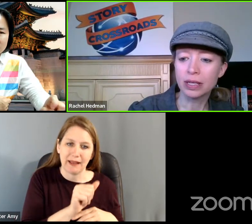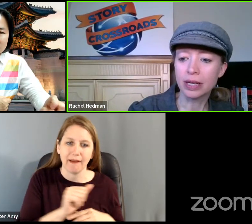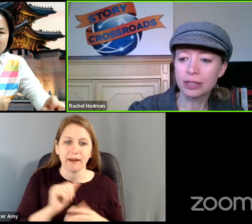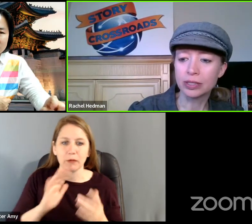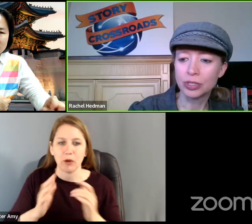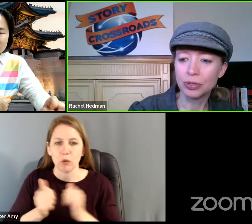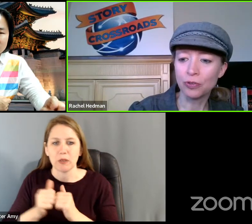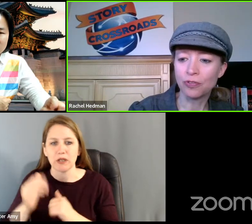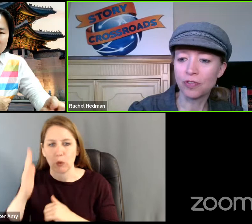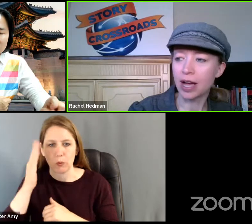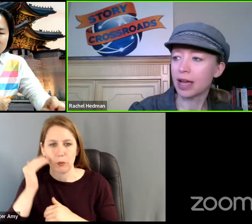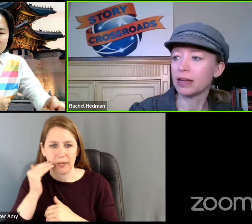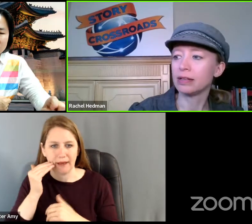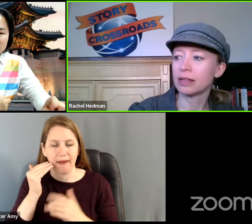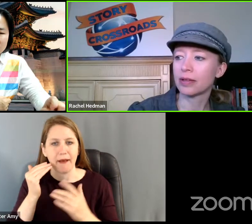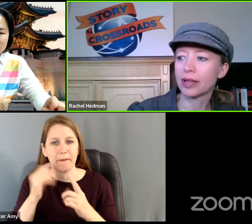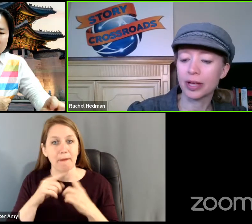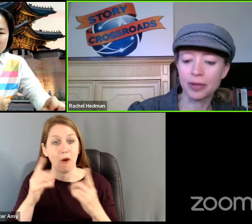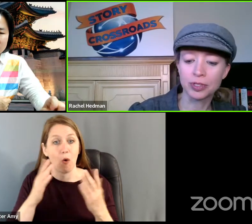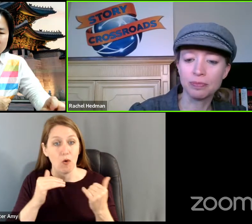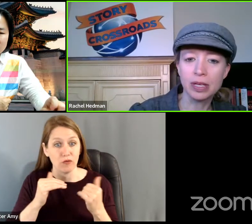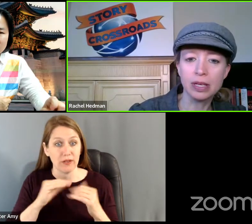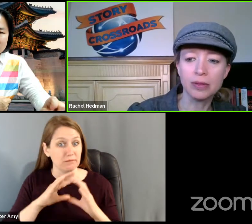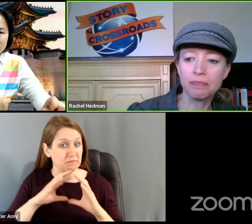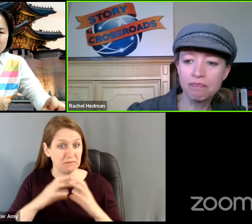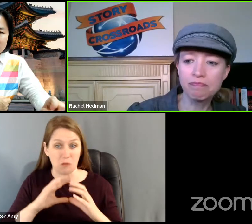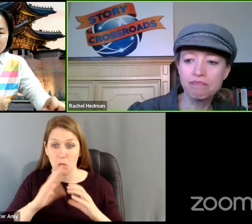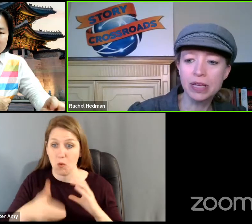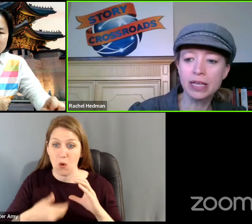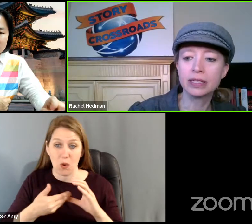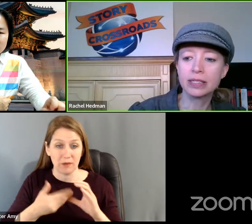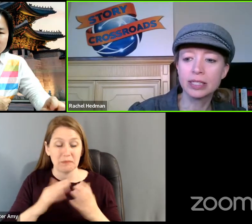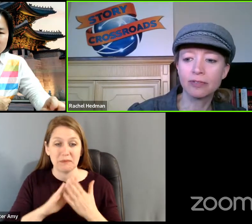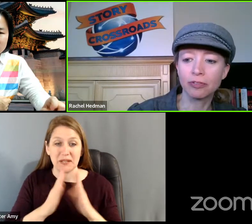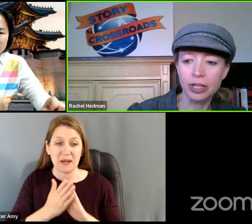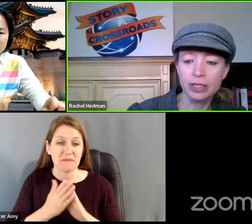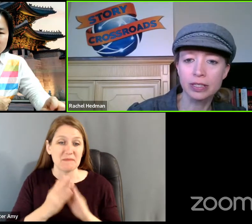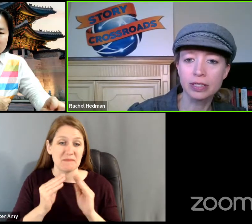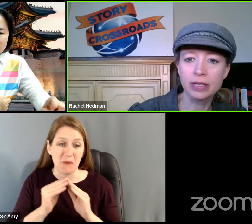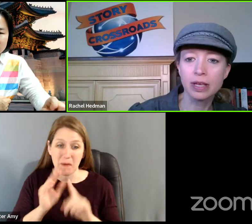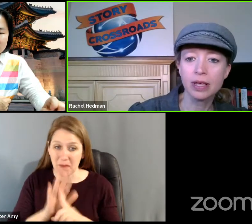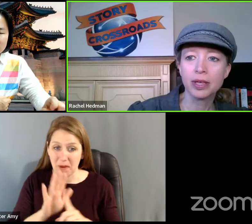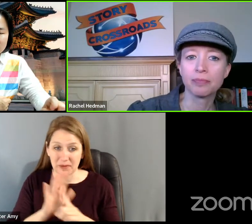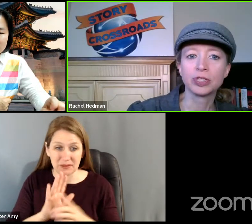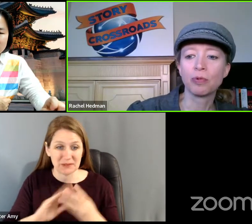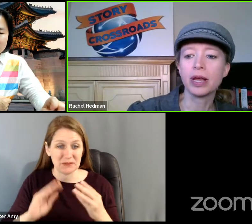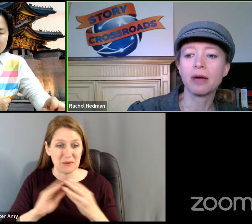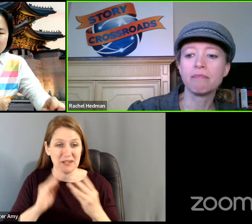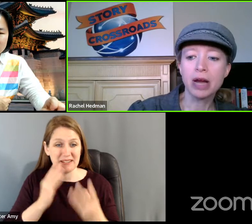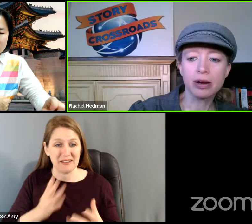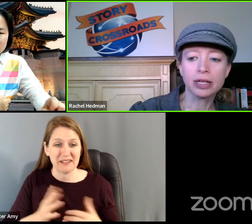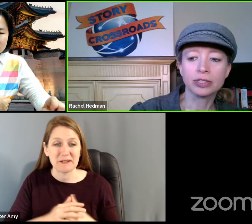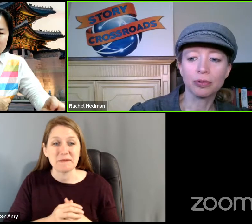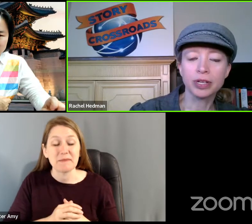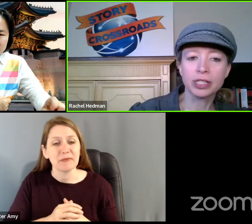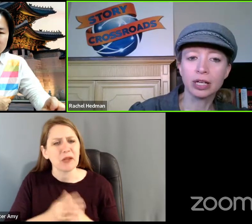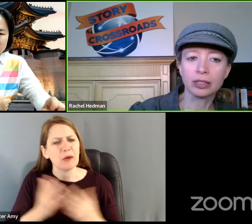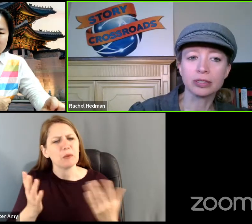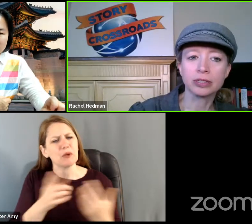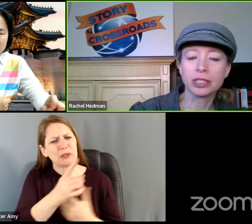what do you find to be the biggest difference between